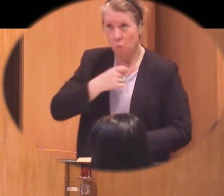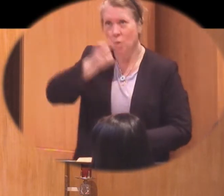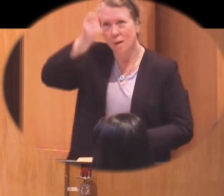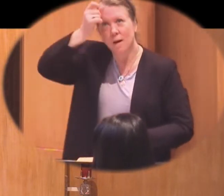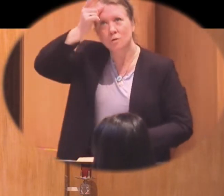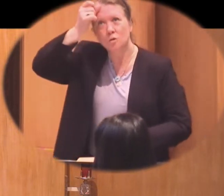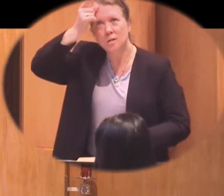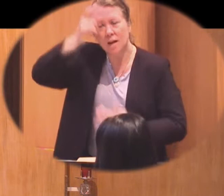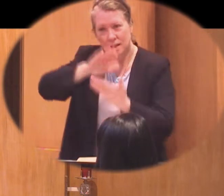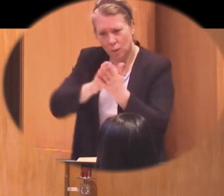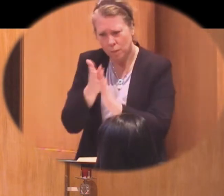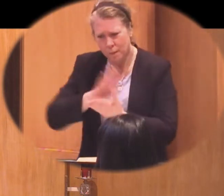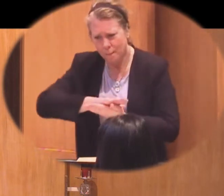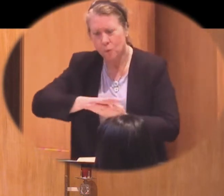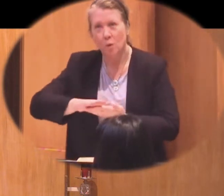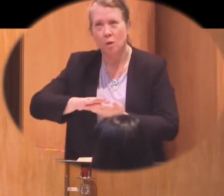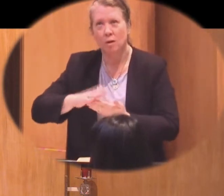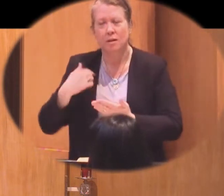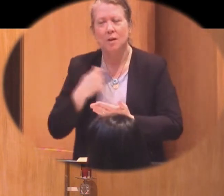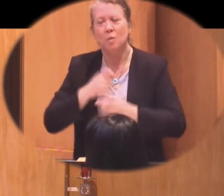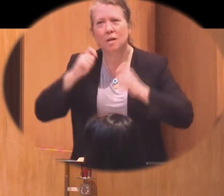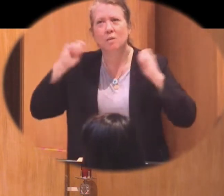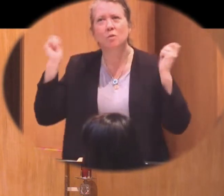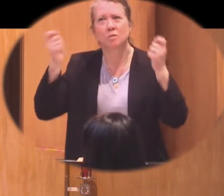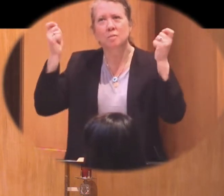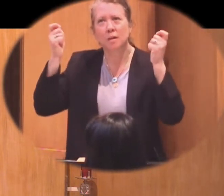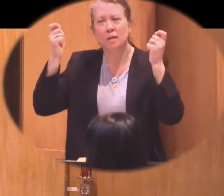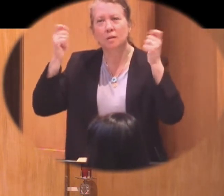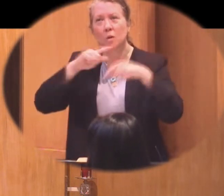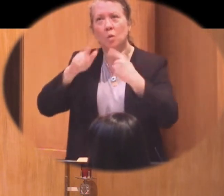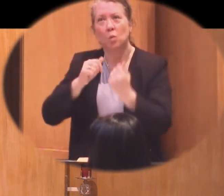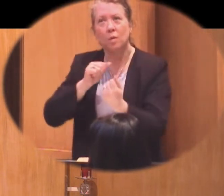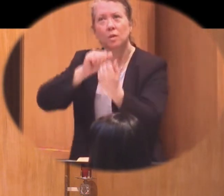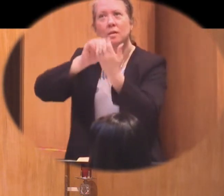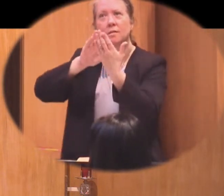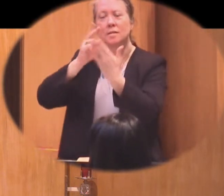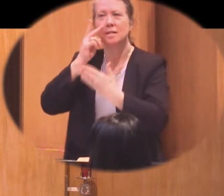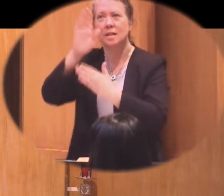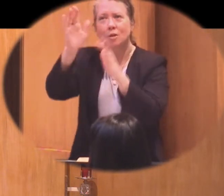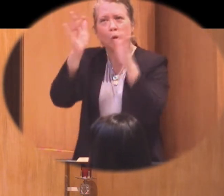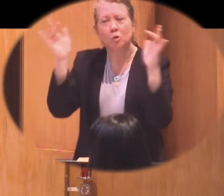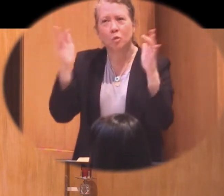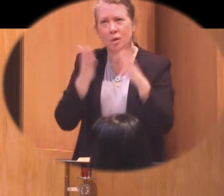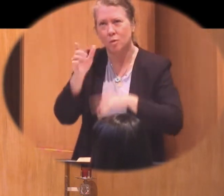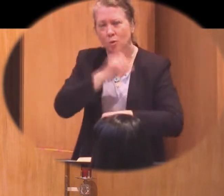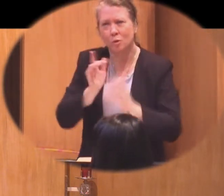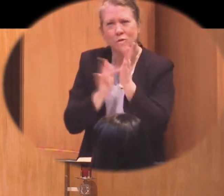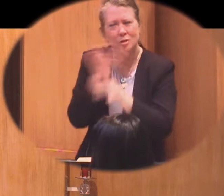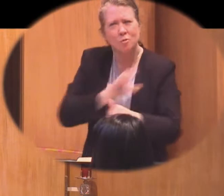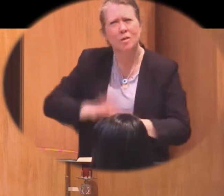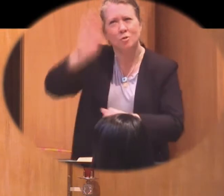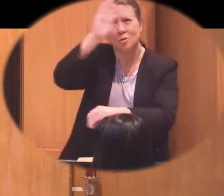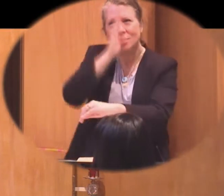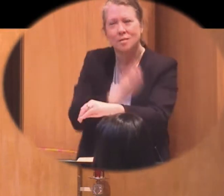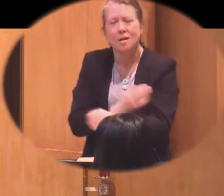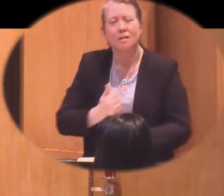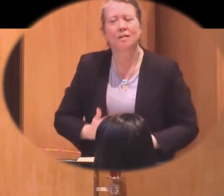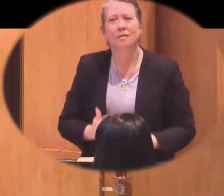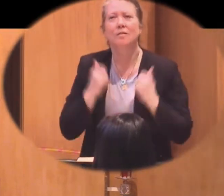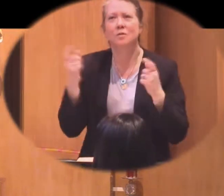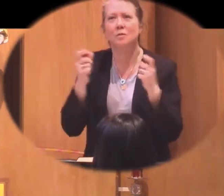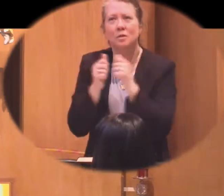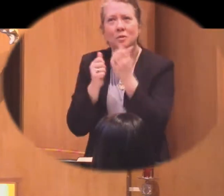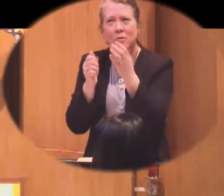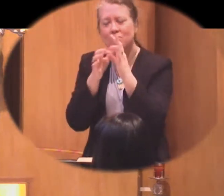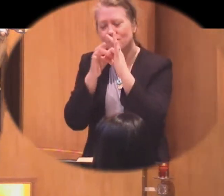we may rejoice to behold your glory. Through our Lord Jesus Christ, your Son, who lives